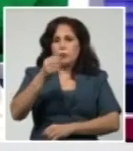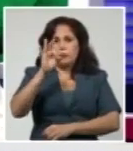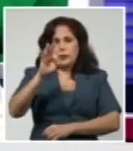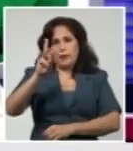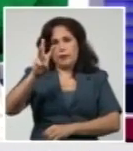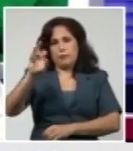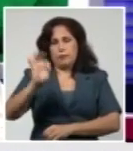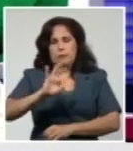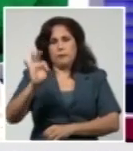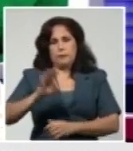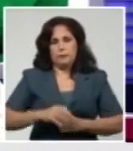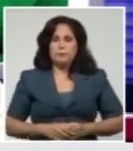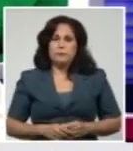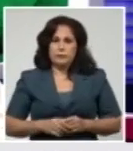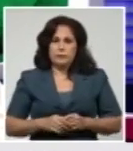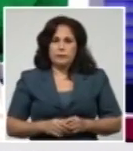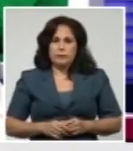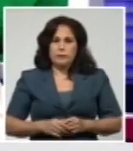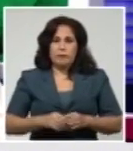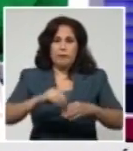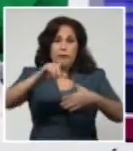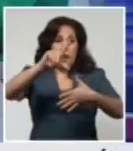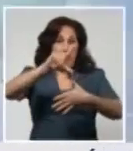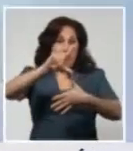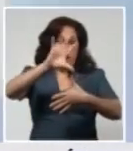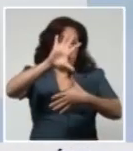of the Americas, which accounts for